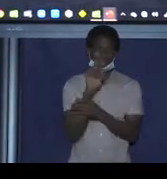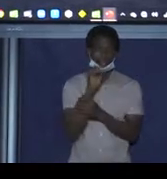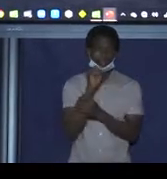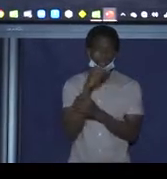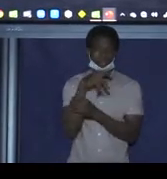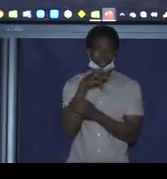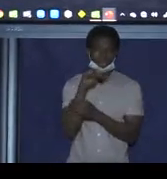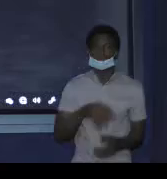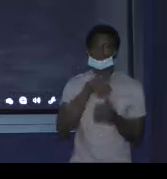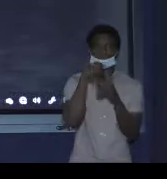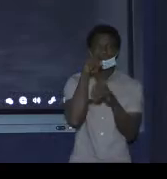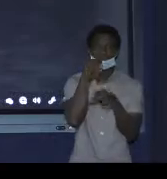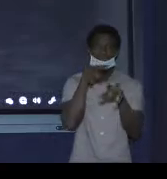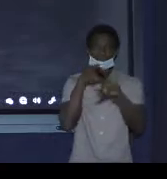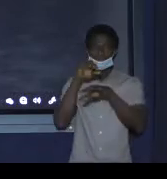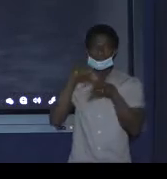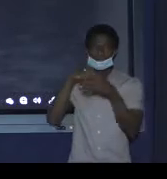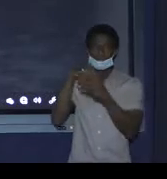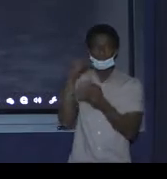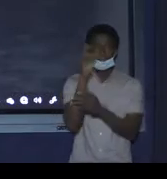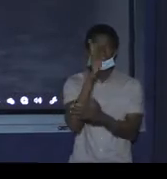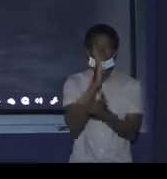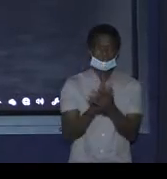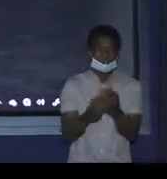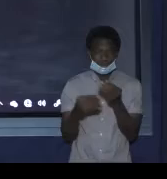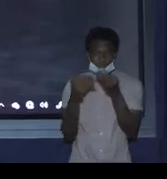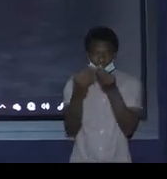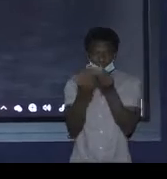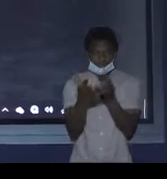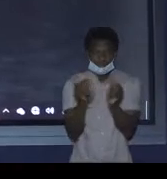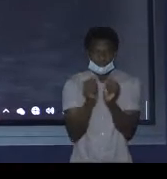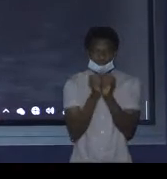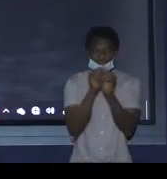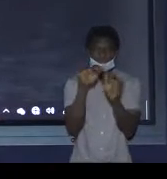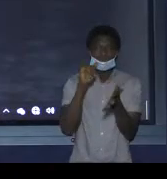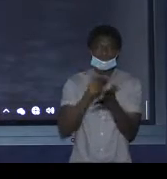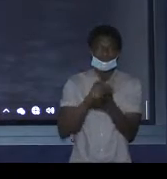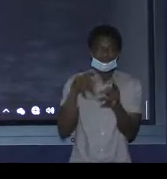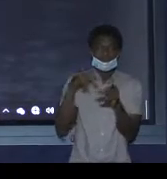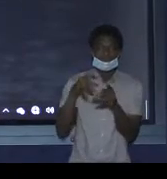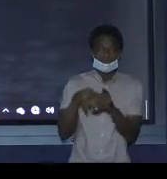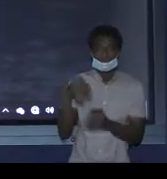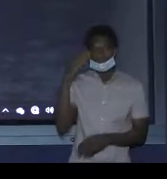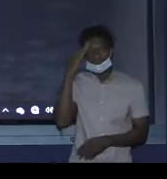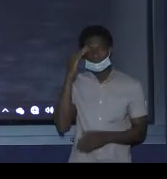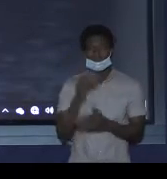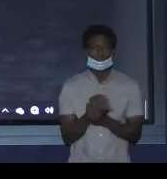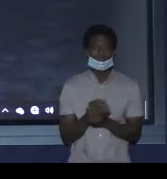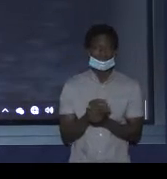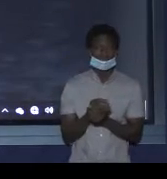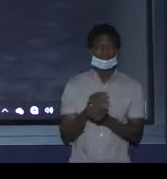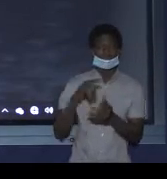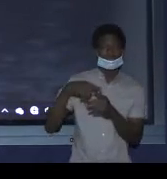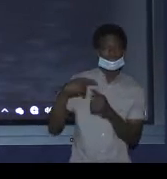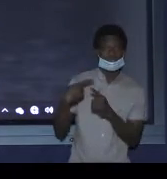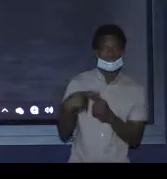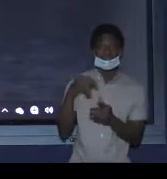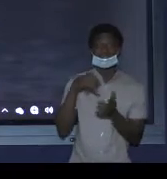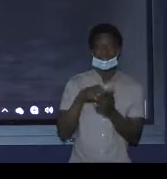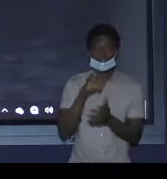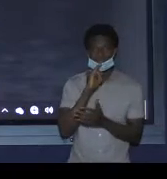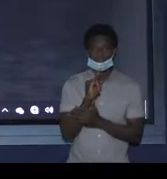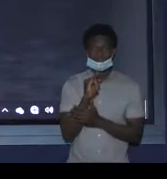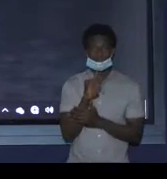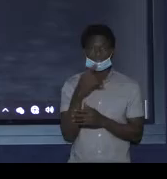practice of spying. When you look out for some information without that person's consent,